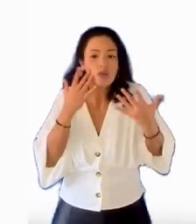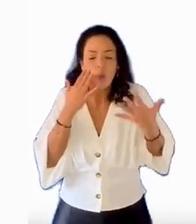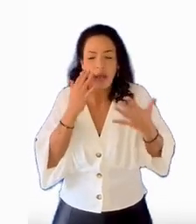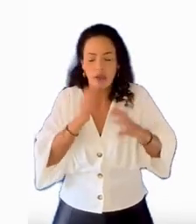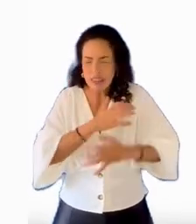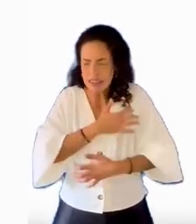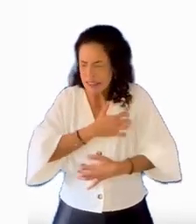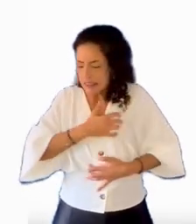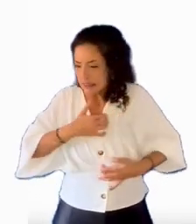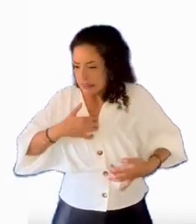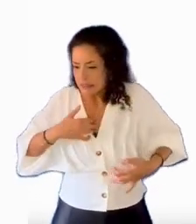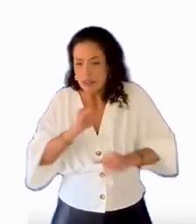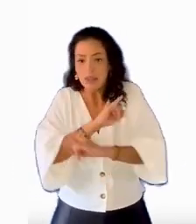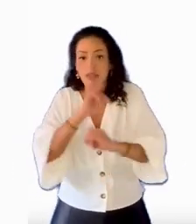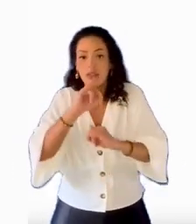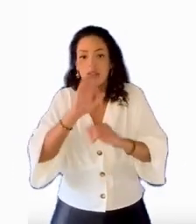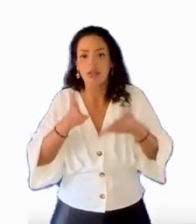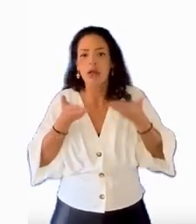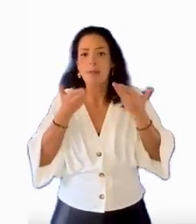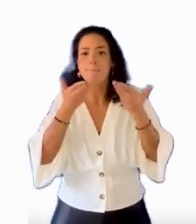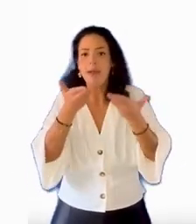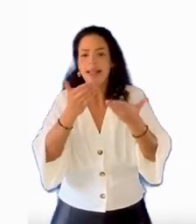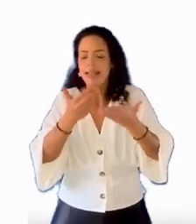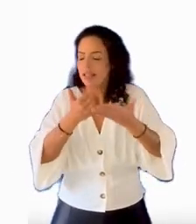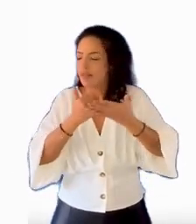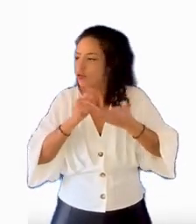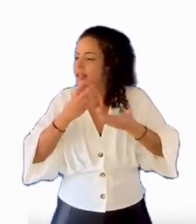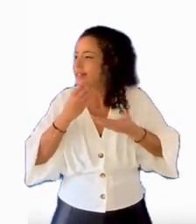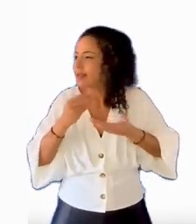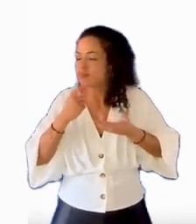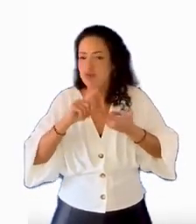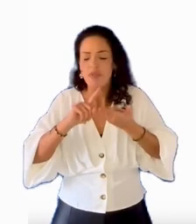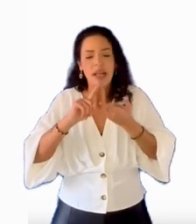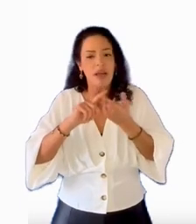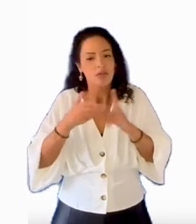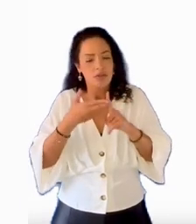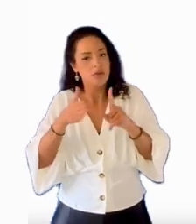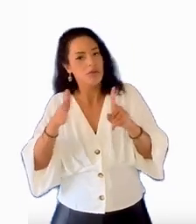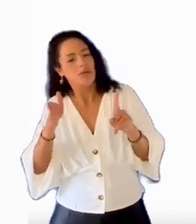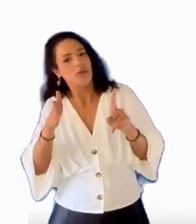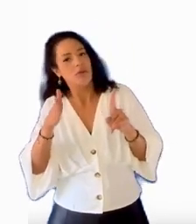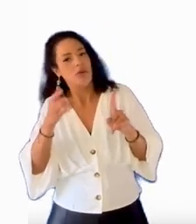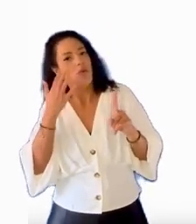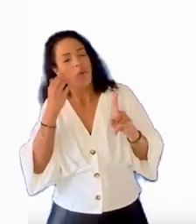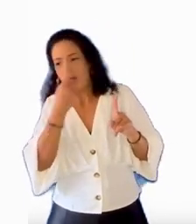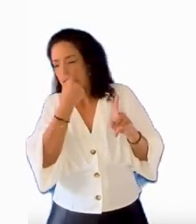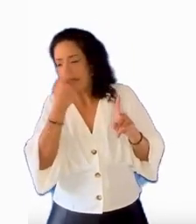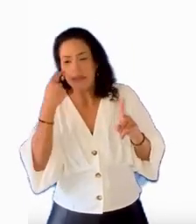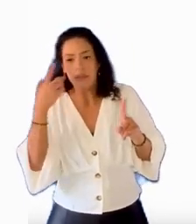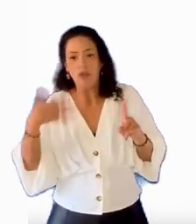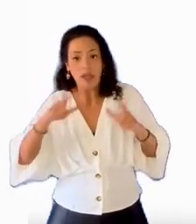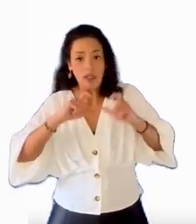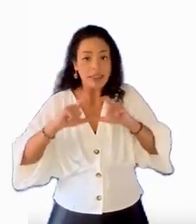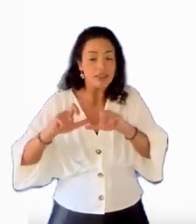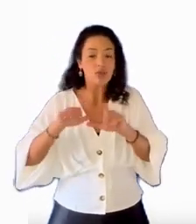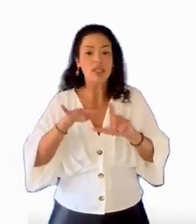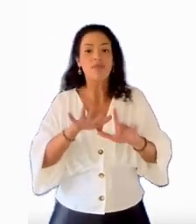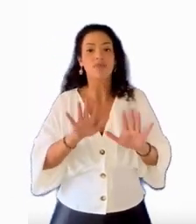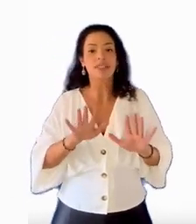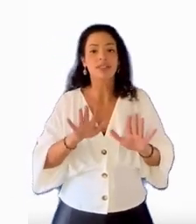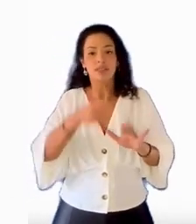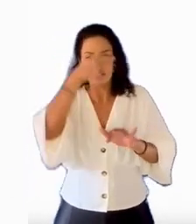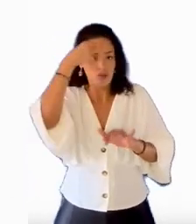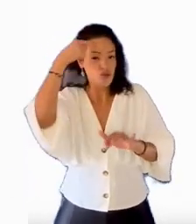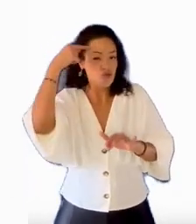with such anguish and despair, baking offers a temporary diversion when bearing witness, so that you can continue to remain present.